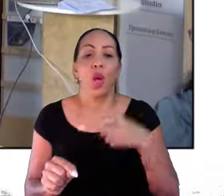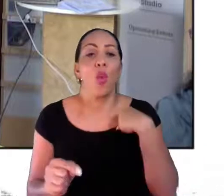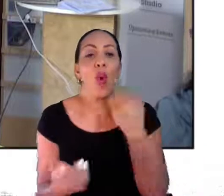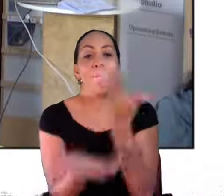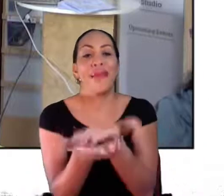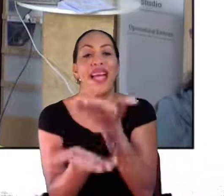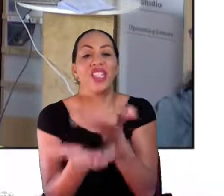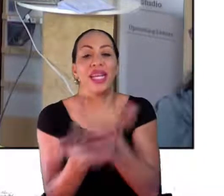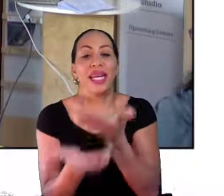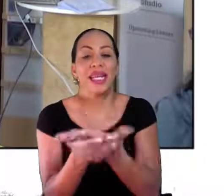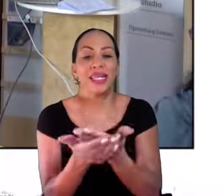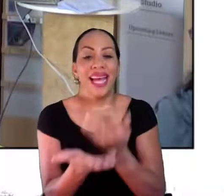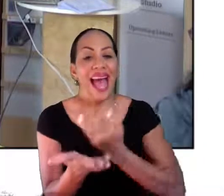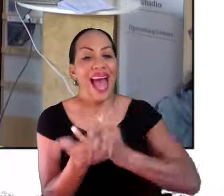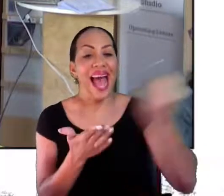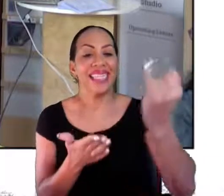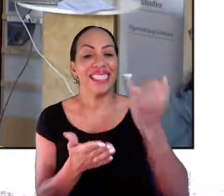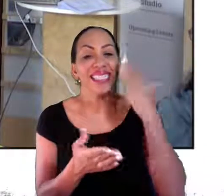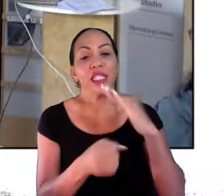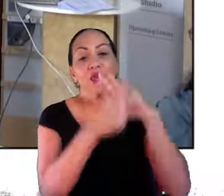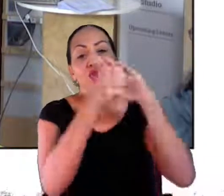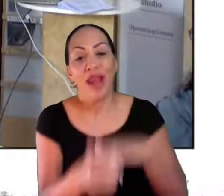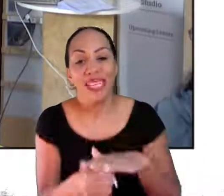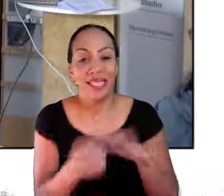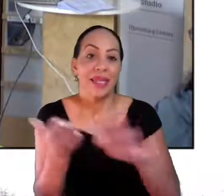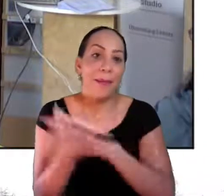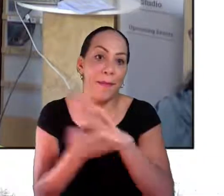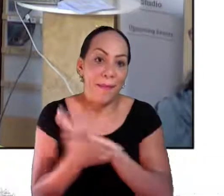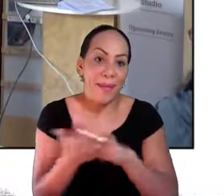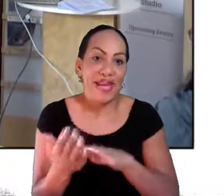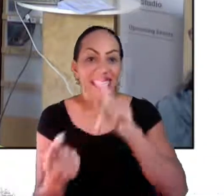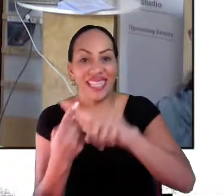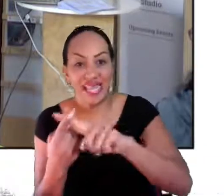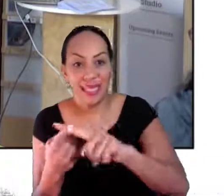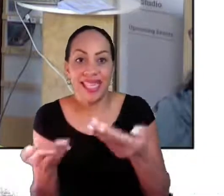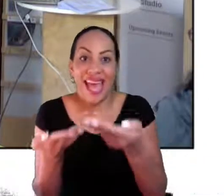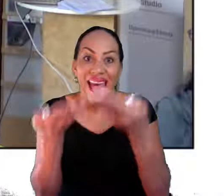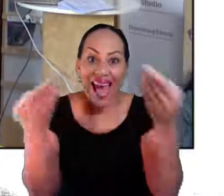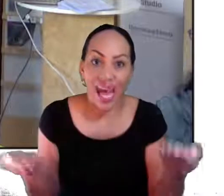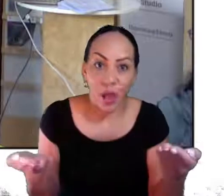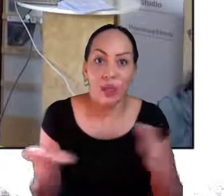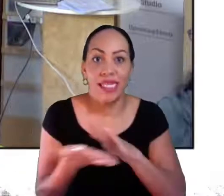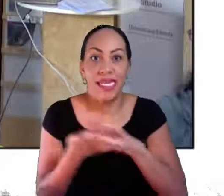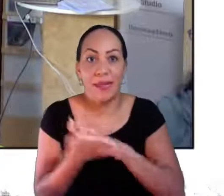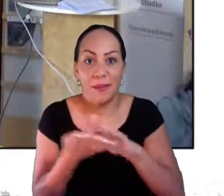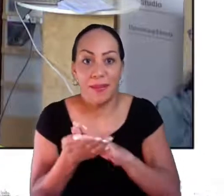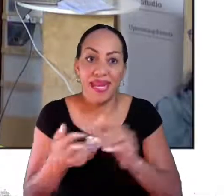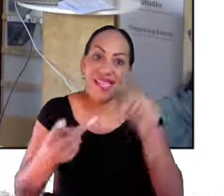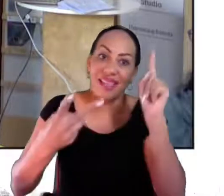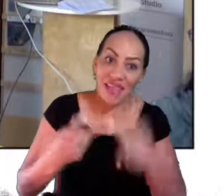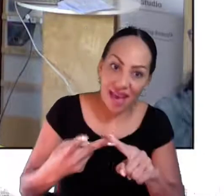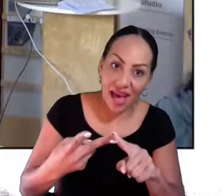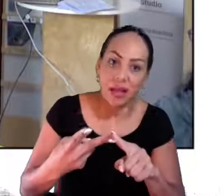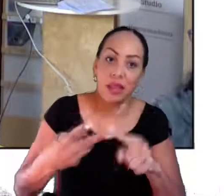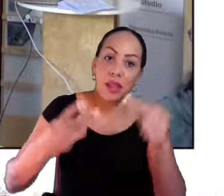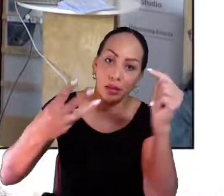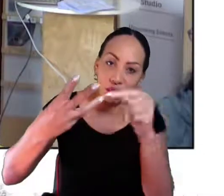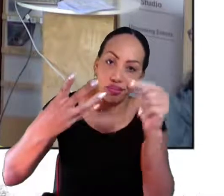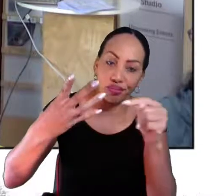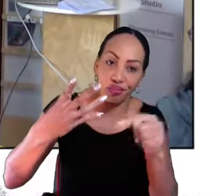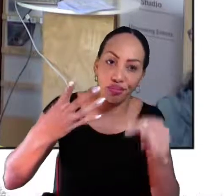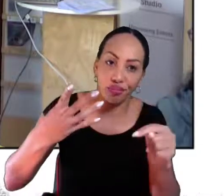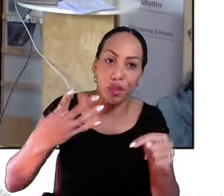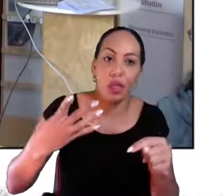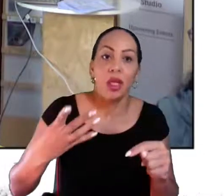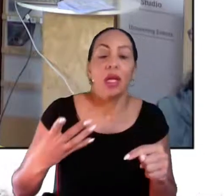anti-racism means, and kind of really nailing colours to the mast. And it was a really interesting point to come along and hopefully build